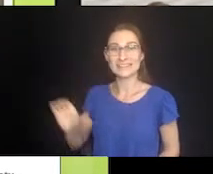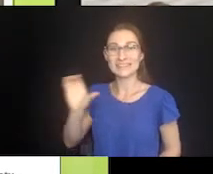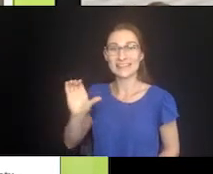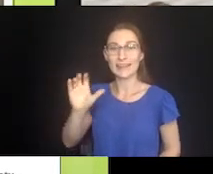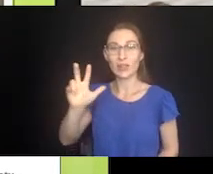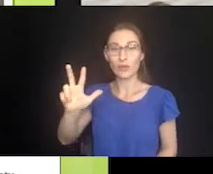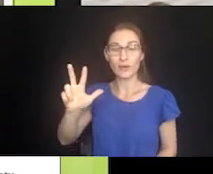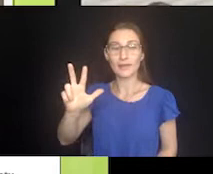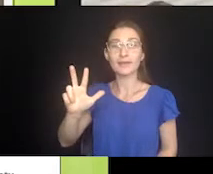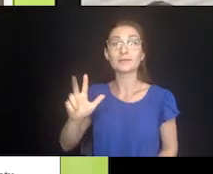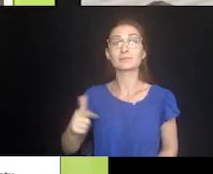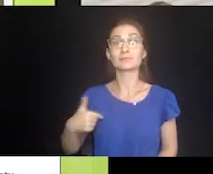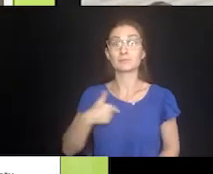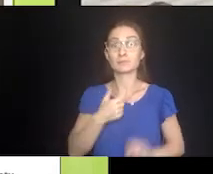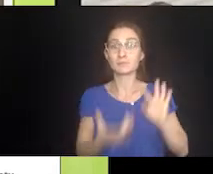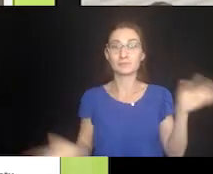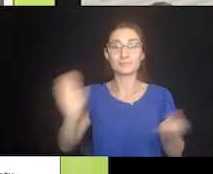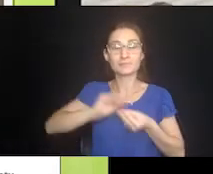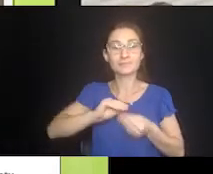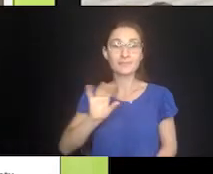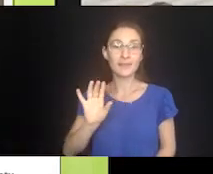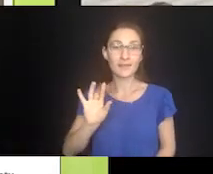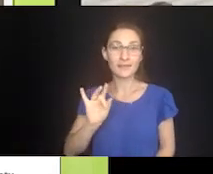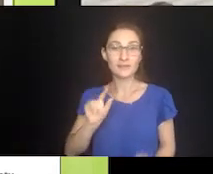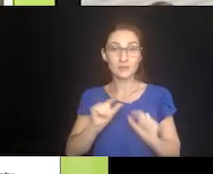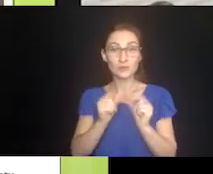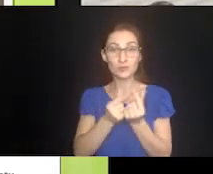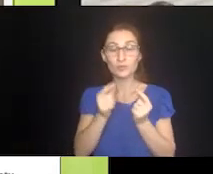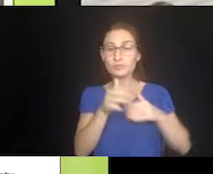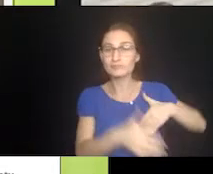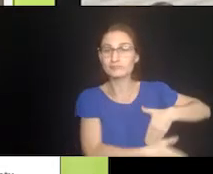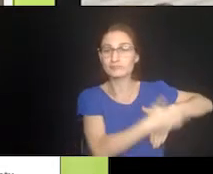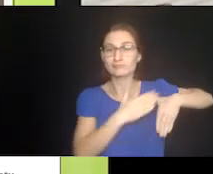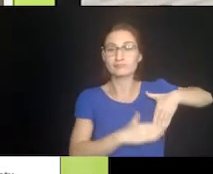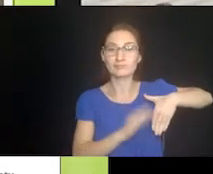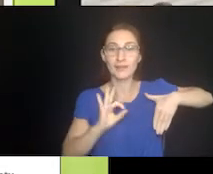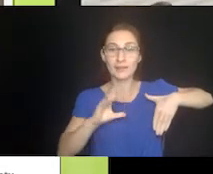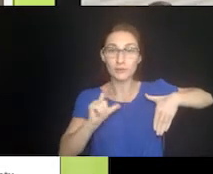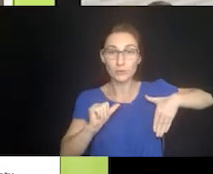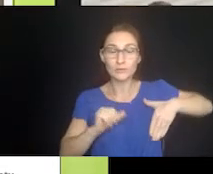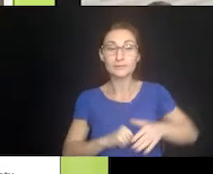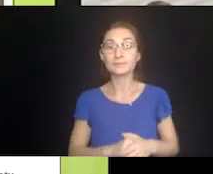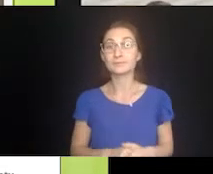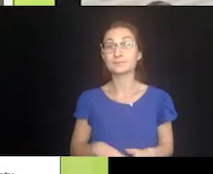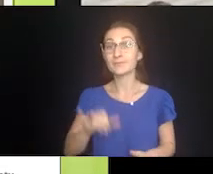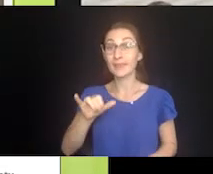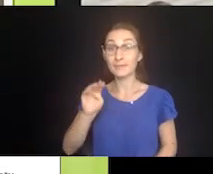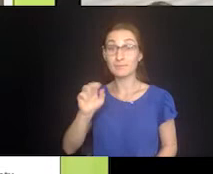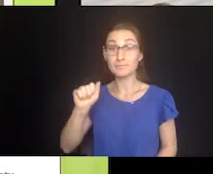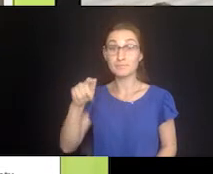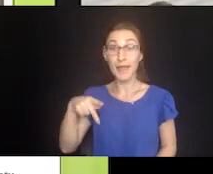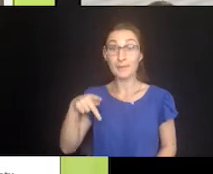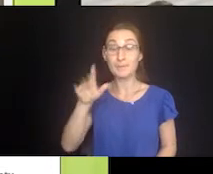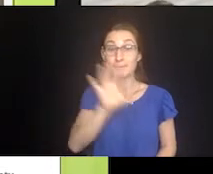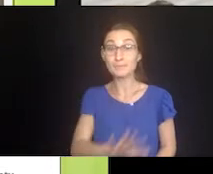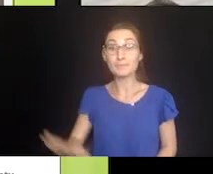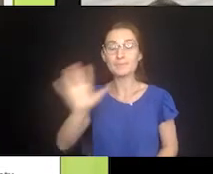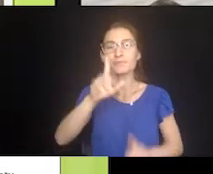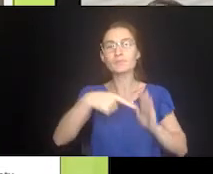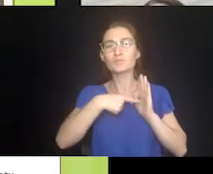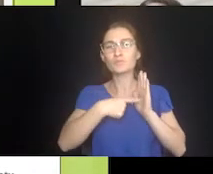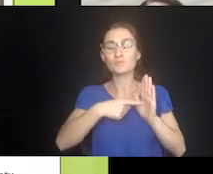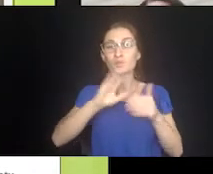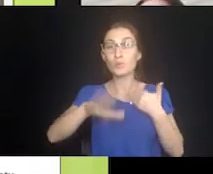a 501c3 and we are composed of 18 groups throughout Florida. This